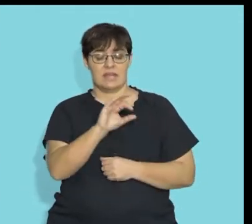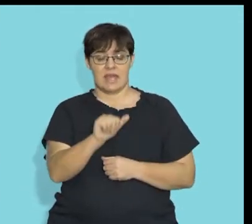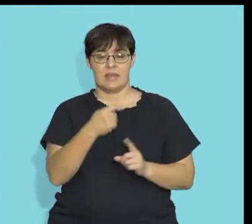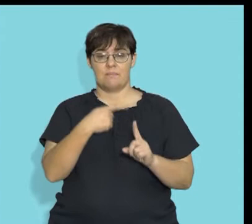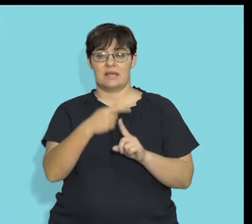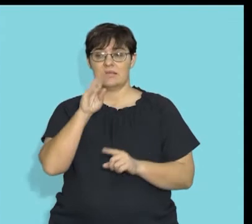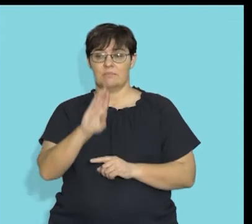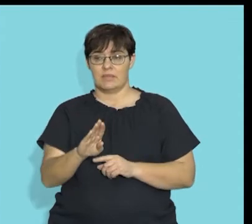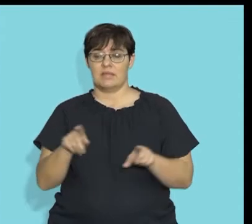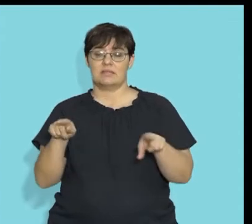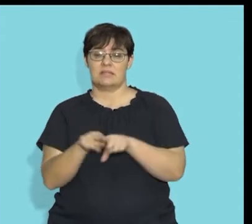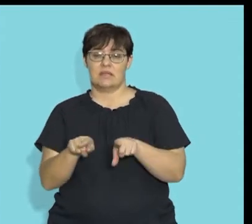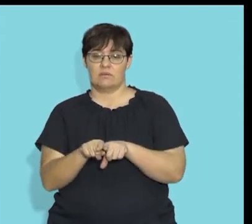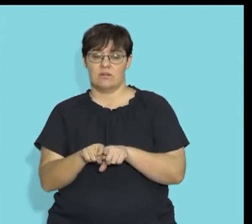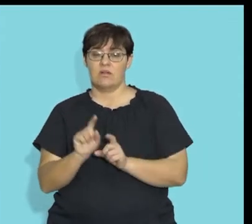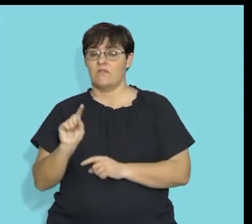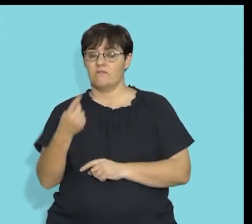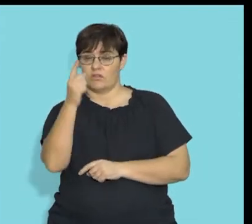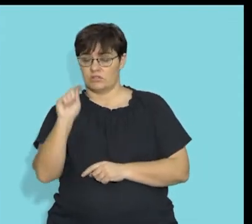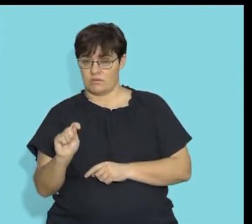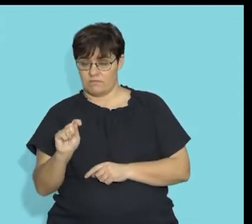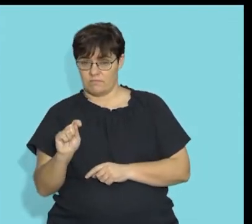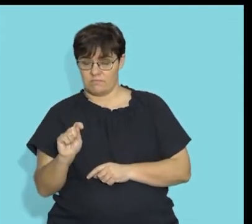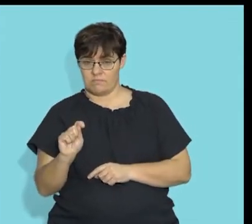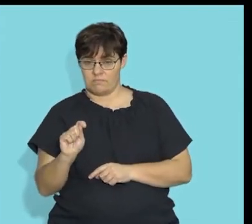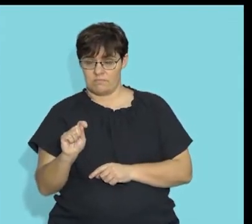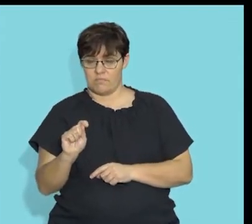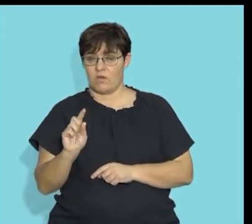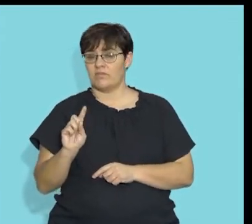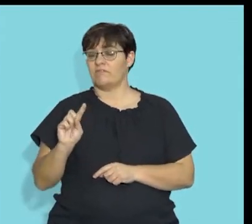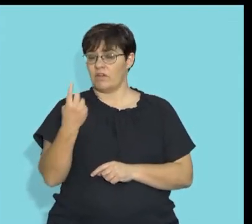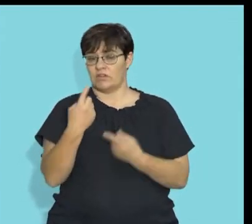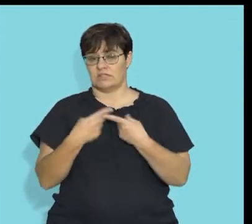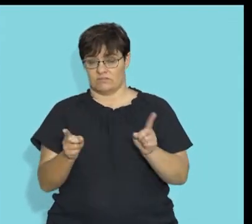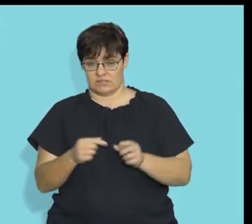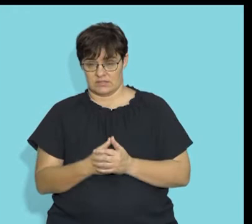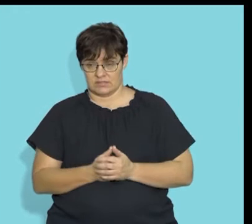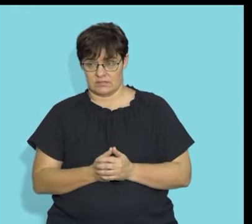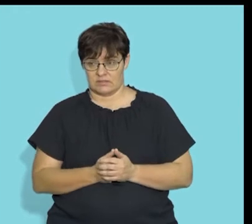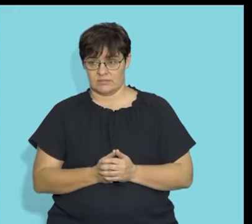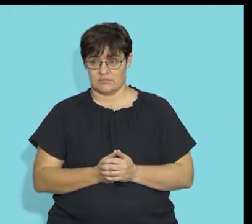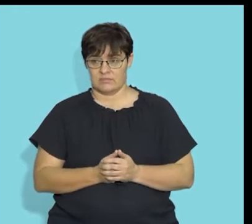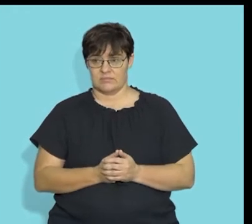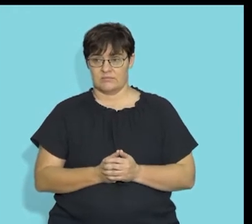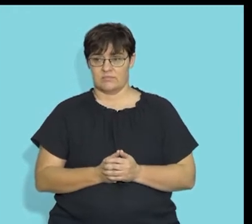3A plus B is equal to the first term of the first differences.